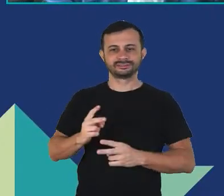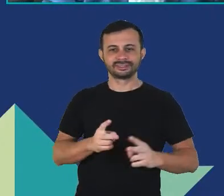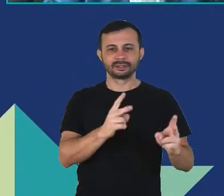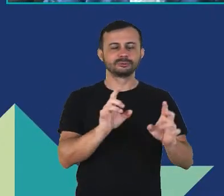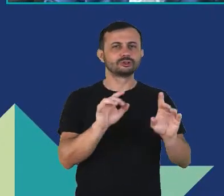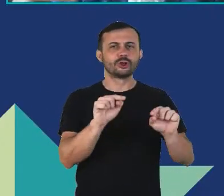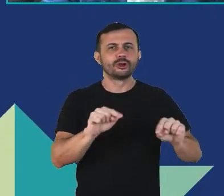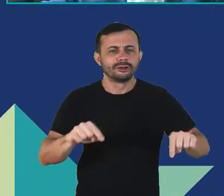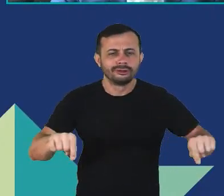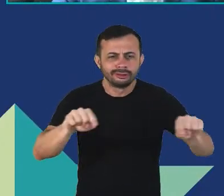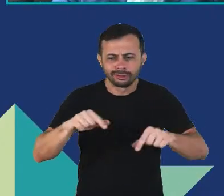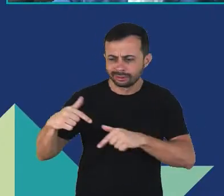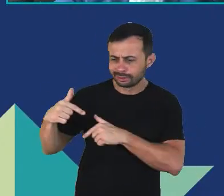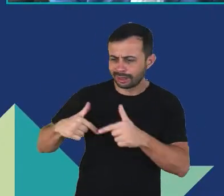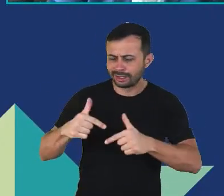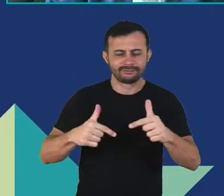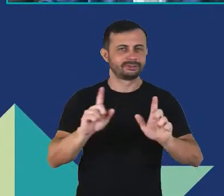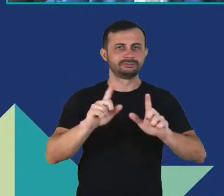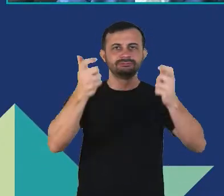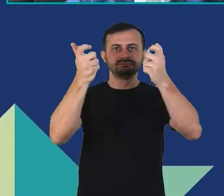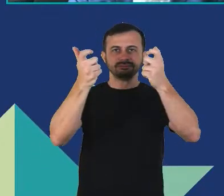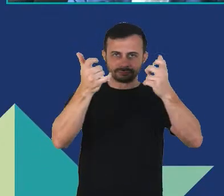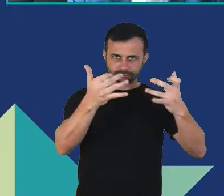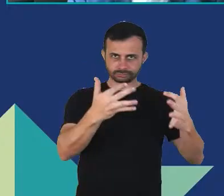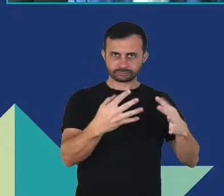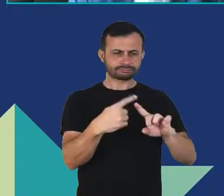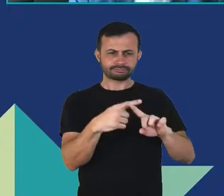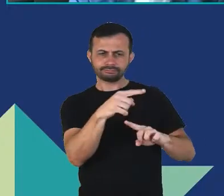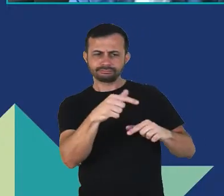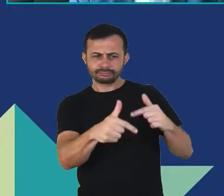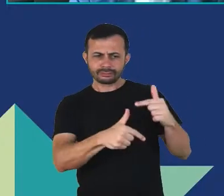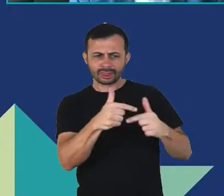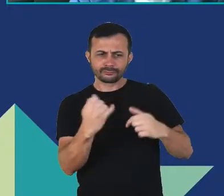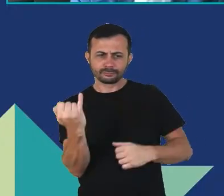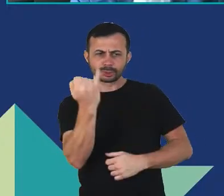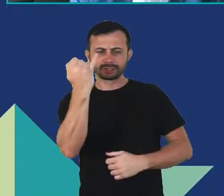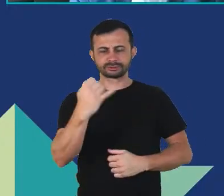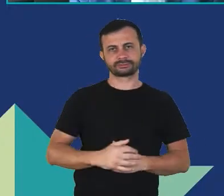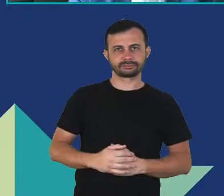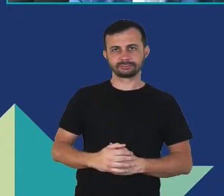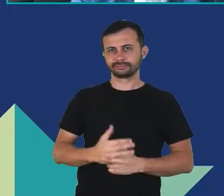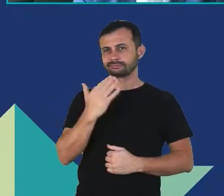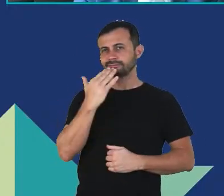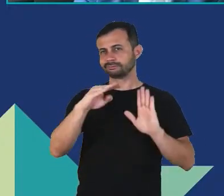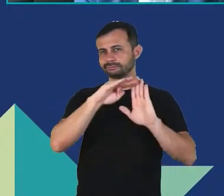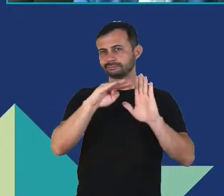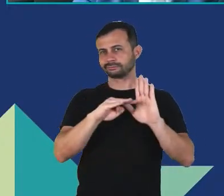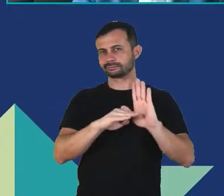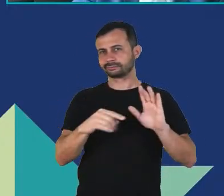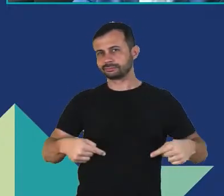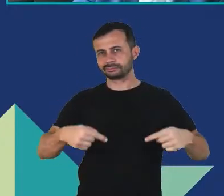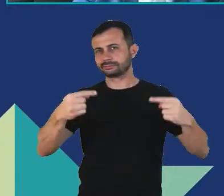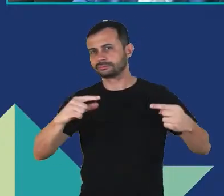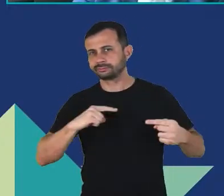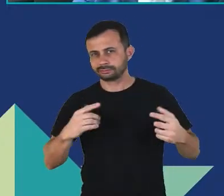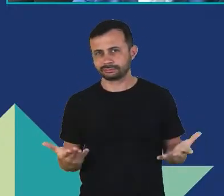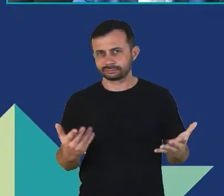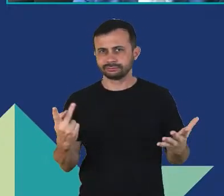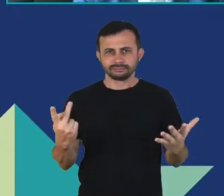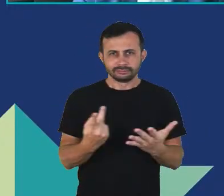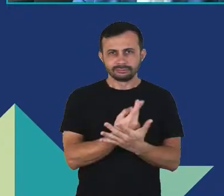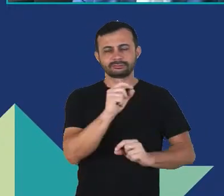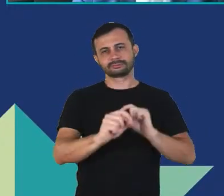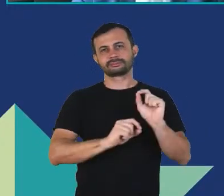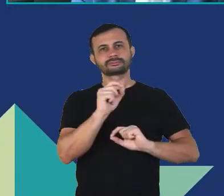why is that task, how important it is, what are the challenges with that task, and what happens if it's not